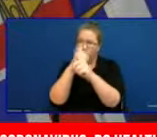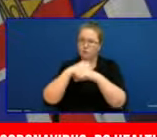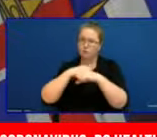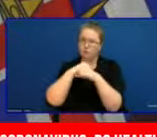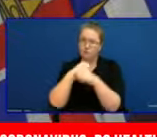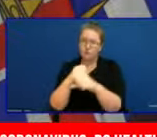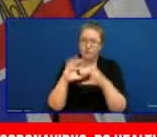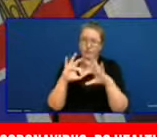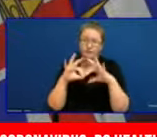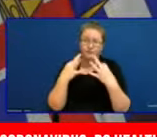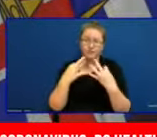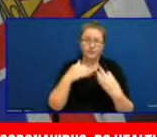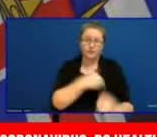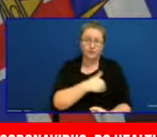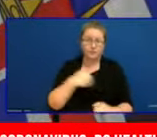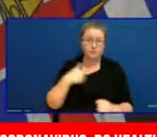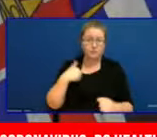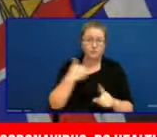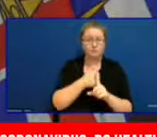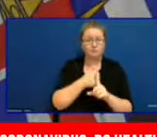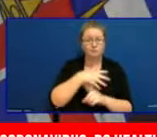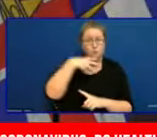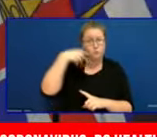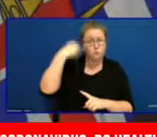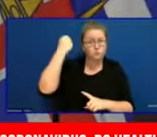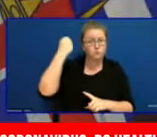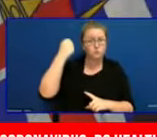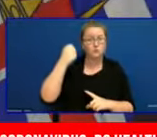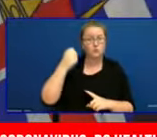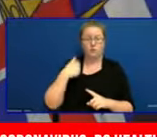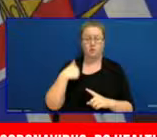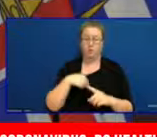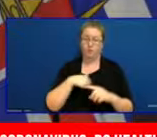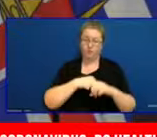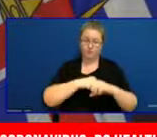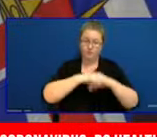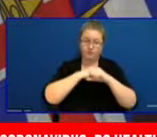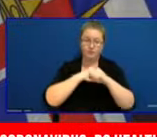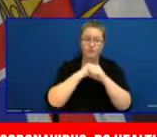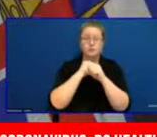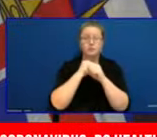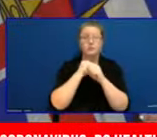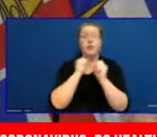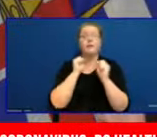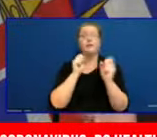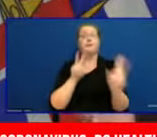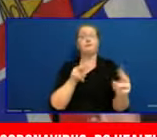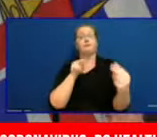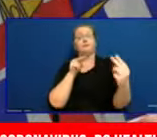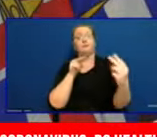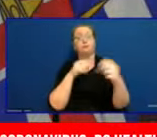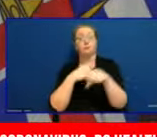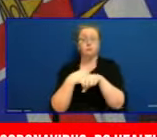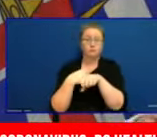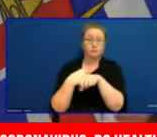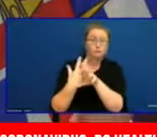the elders in our family. And yes, we can see them, but we can't be together in the same way. And it will depend a lot about what's happening